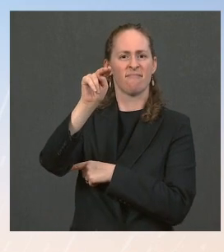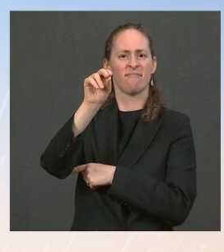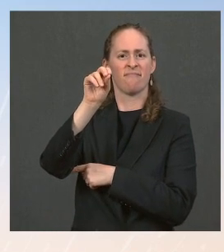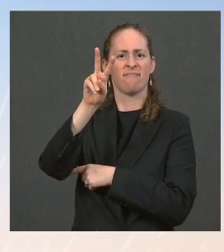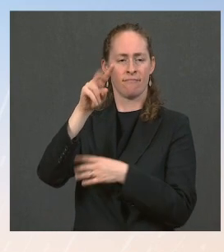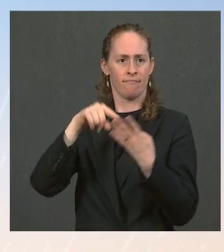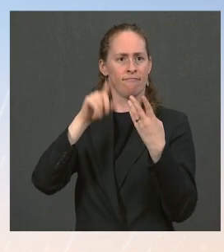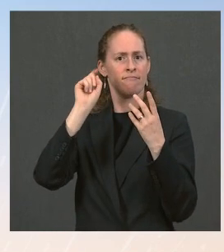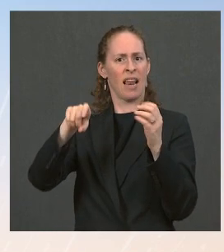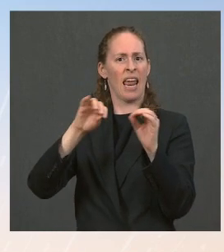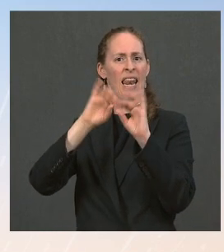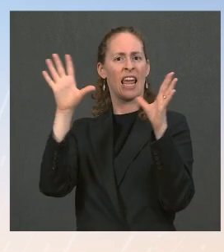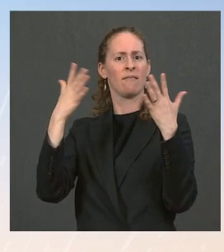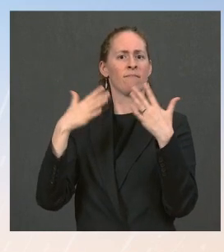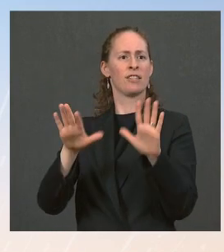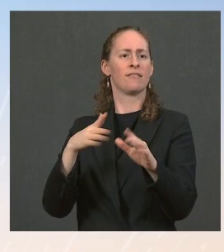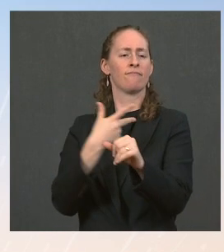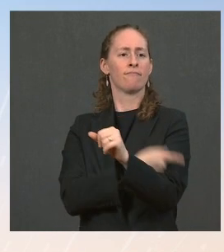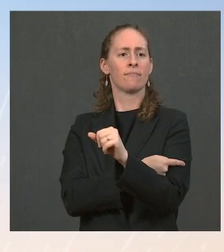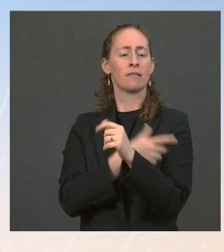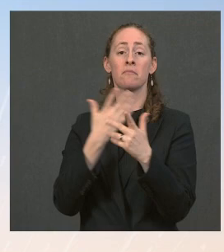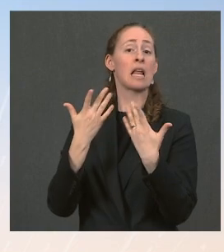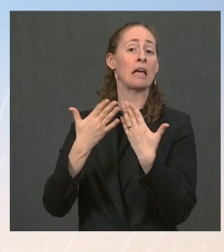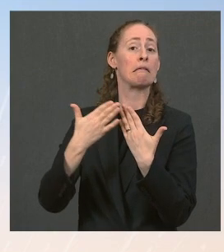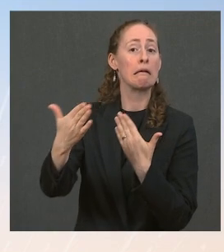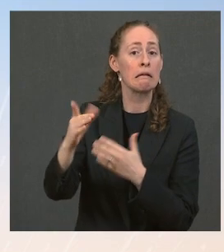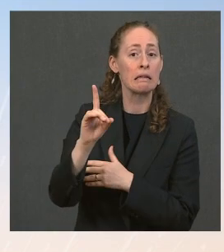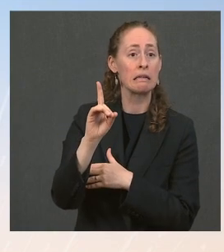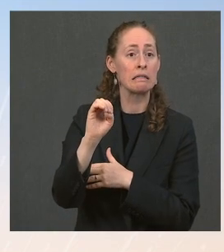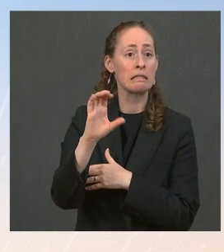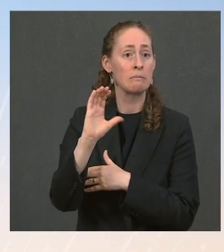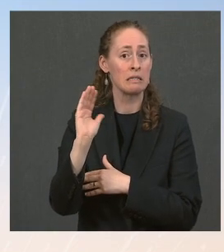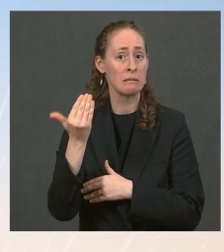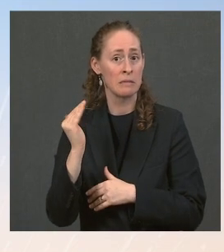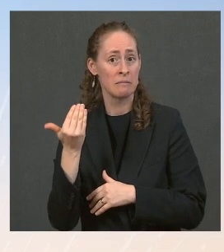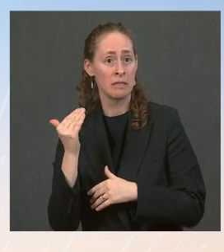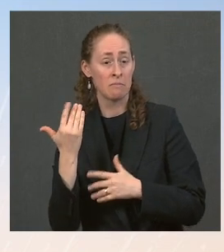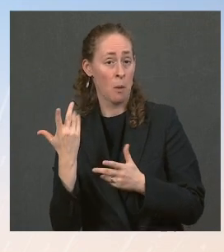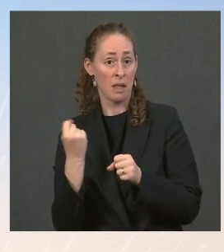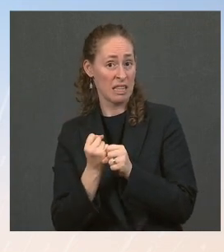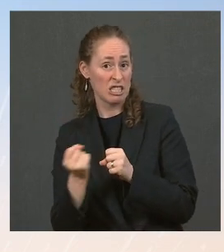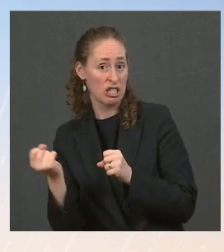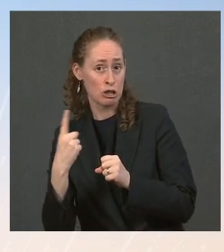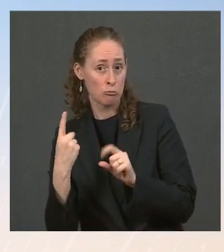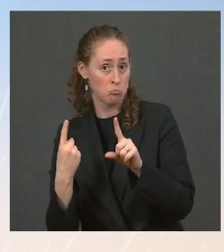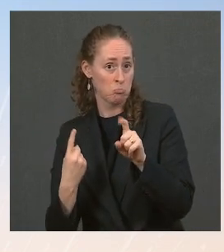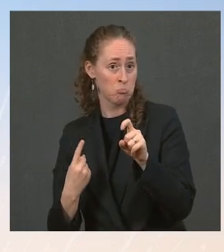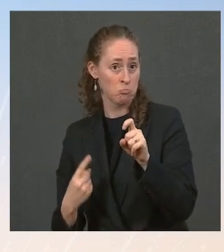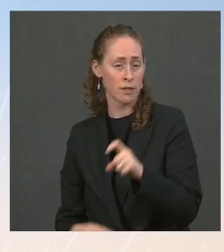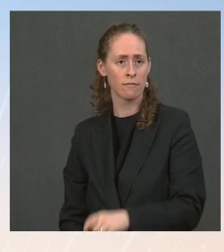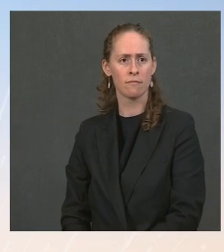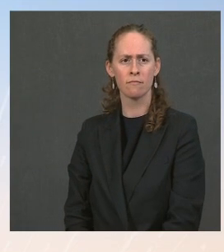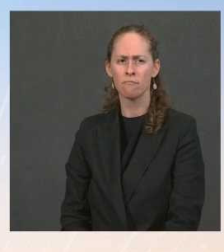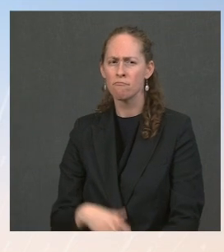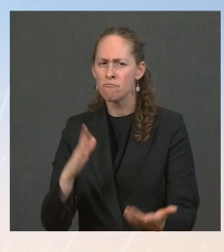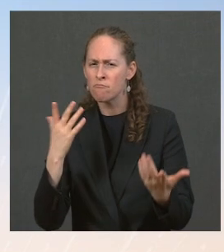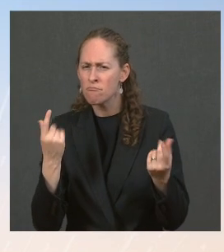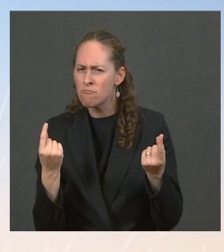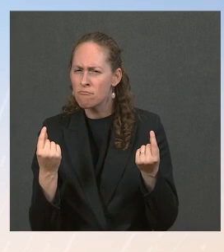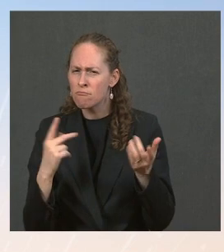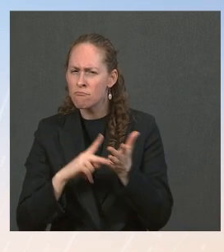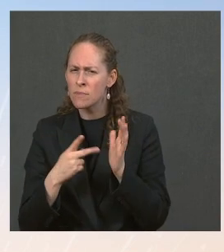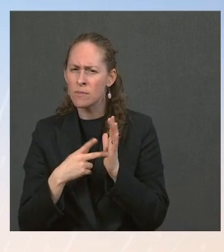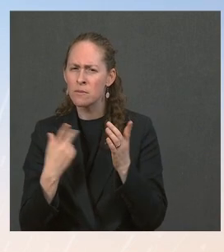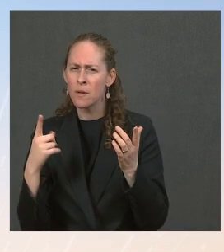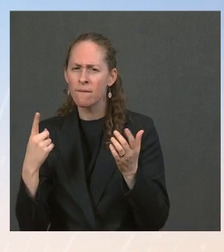a couple weeks, maybe into December or potentially into early next year? On what basis? Well, that's